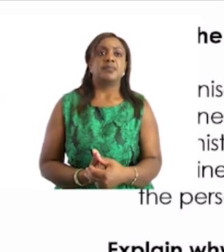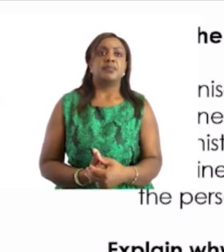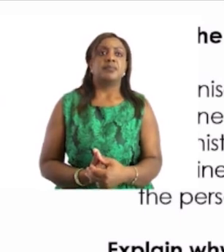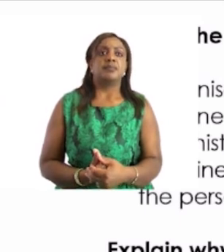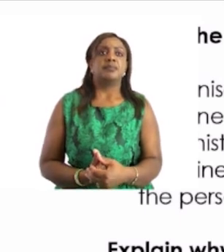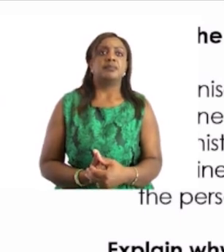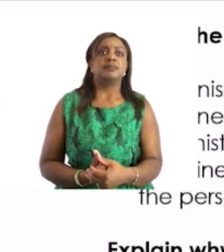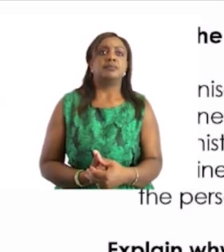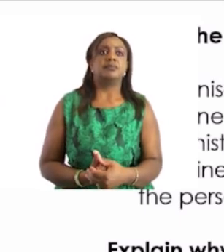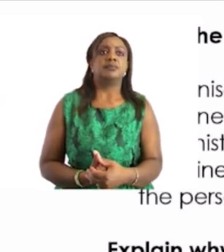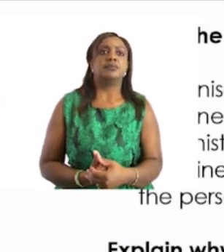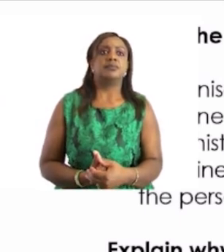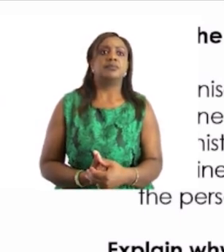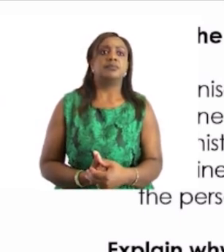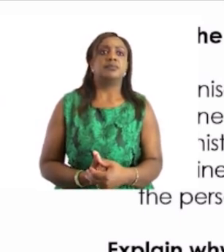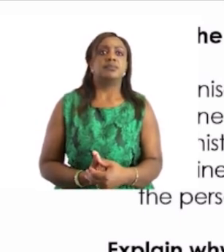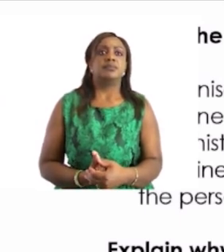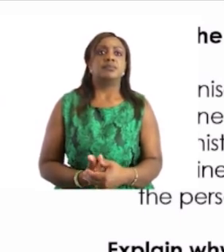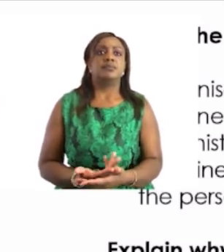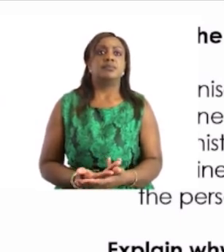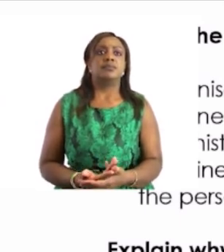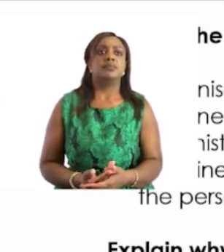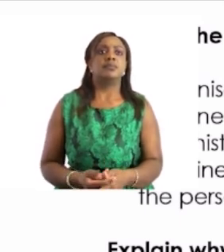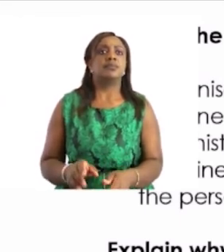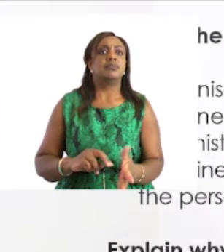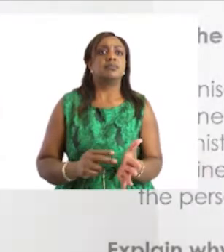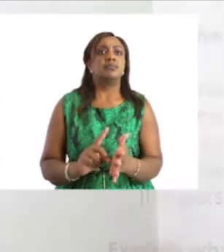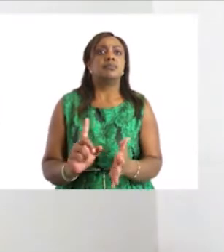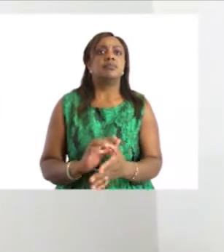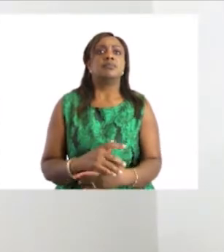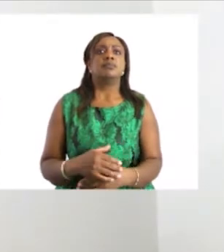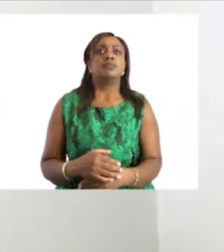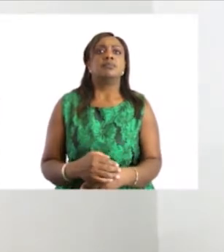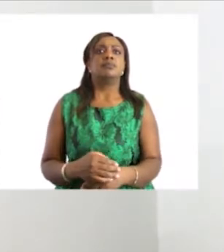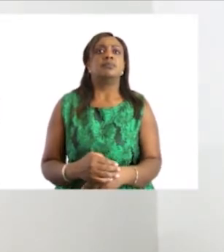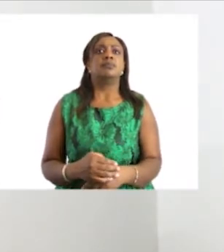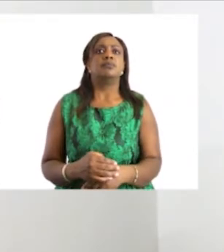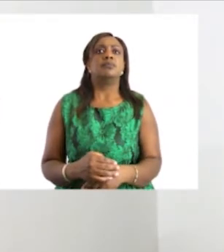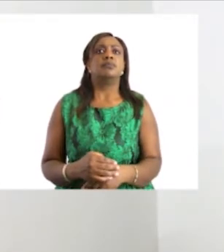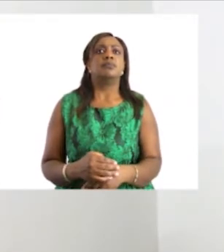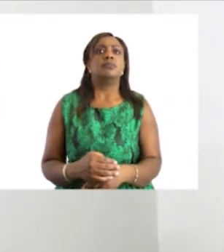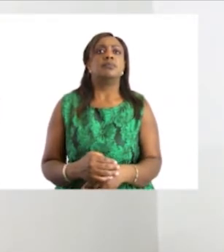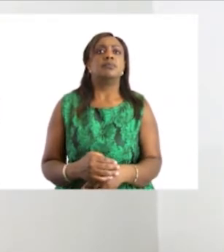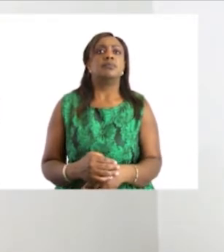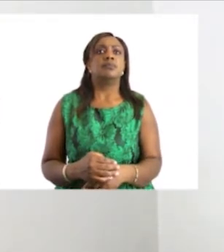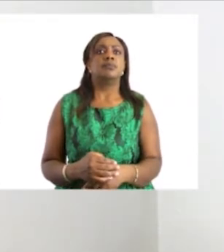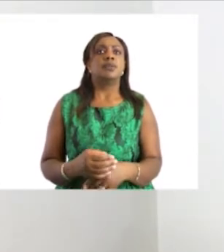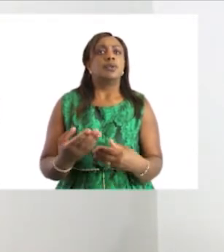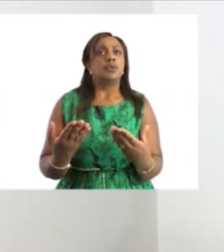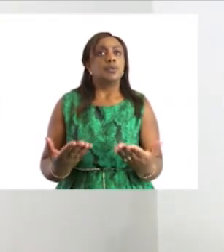disease, typically by the administration of a vaccine. What does this mean? It means that you